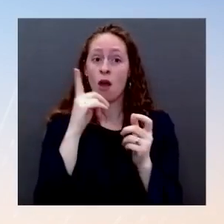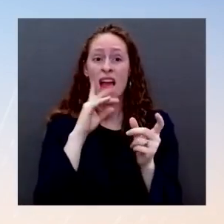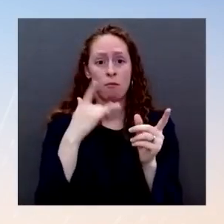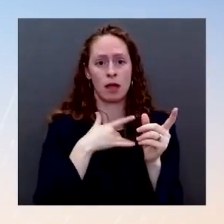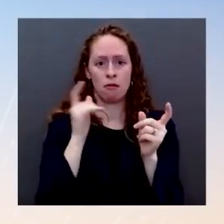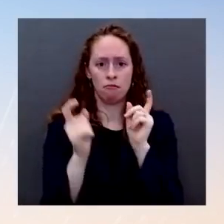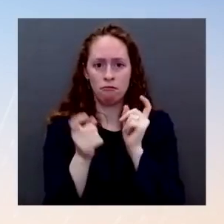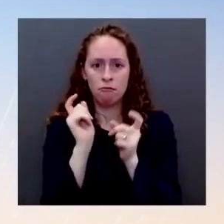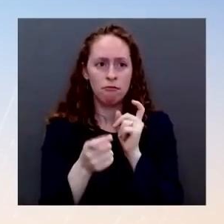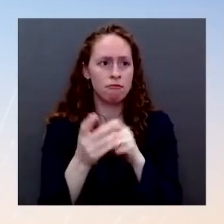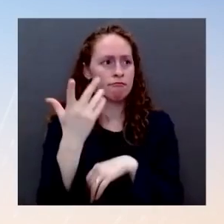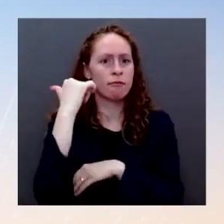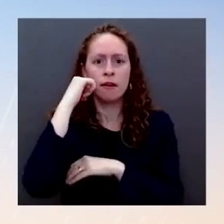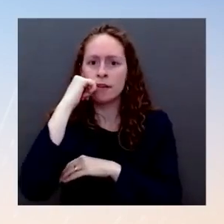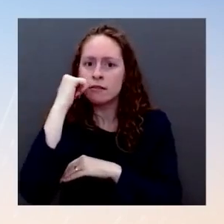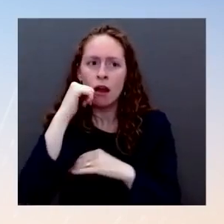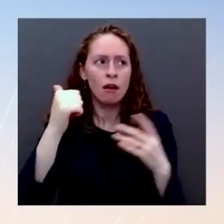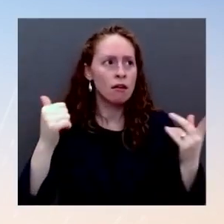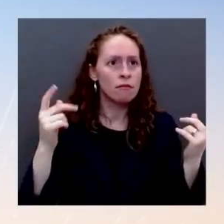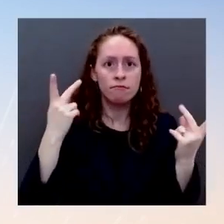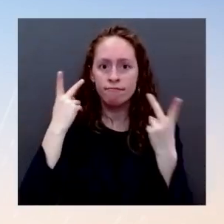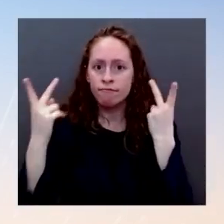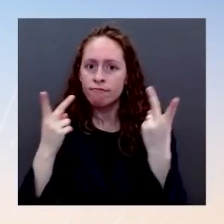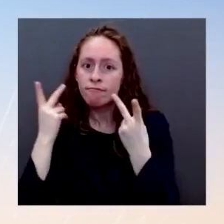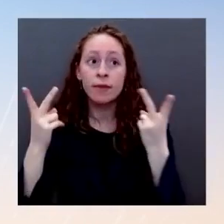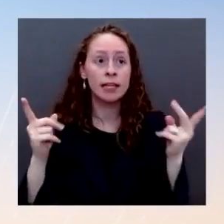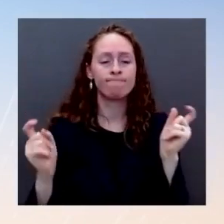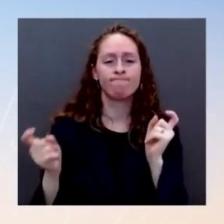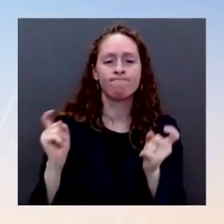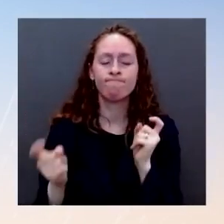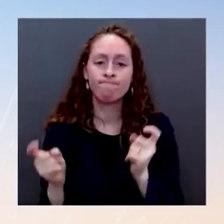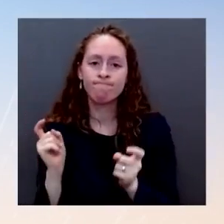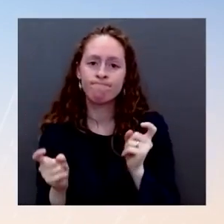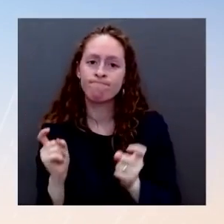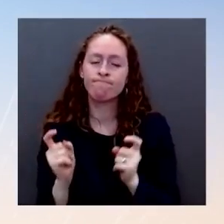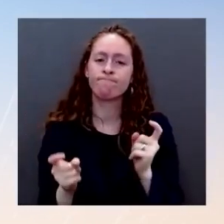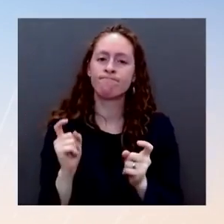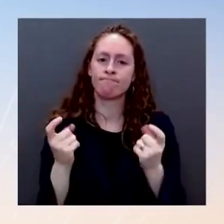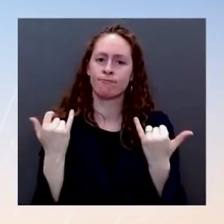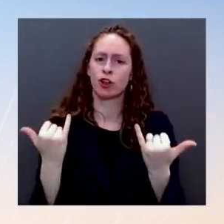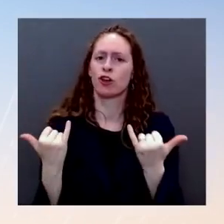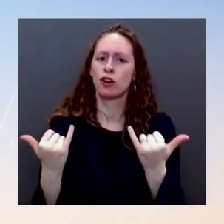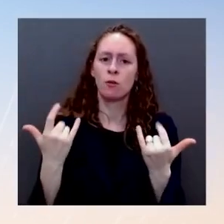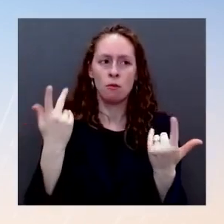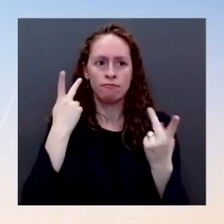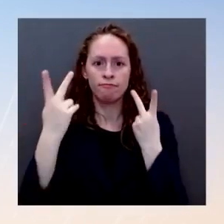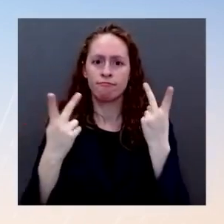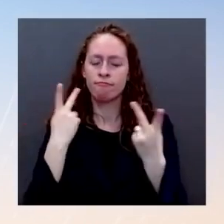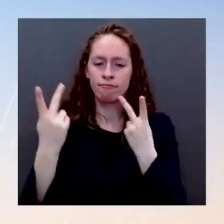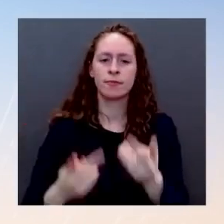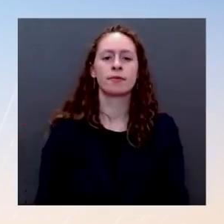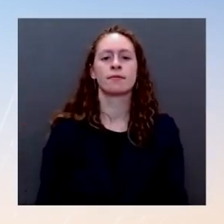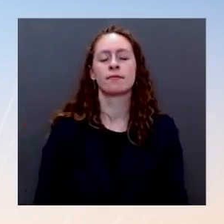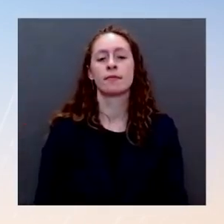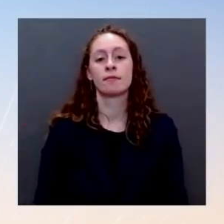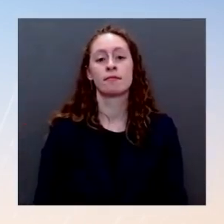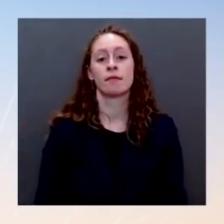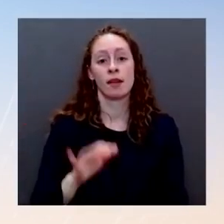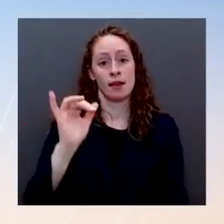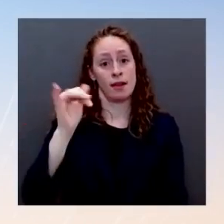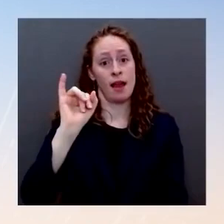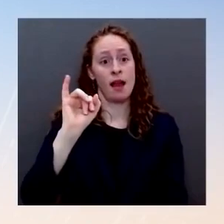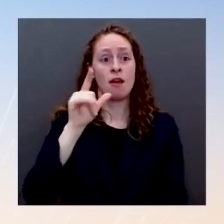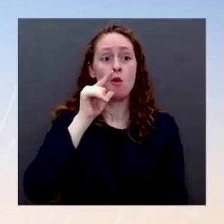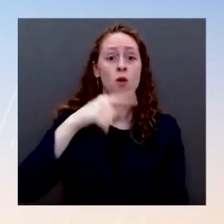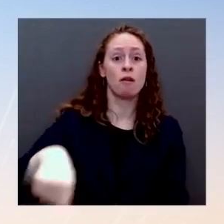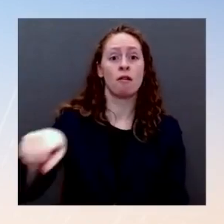transmission infectiousness occurs in the first 5 days after diagnosis with COVID-19, somewhere in the range of 85 to 90%. If people are